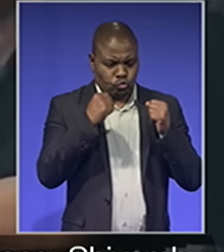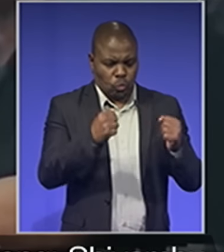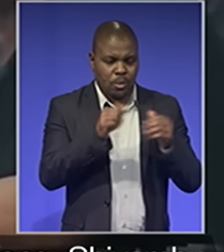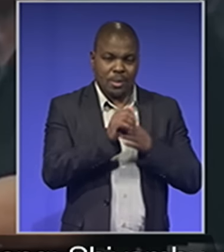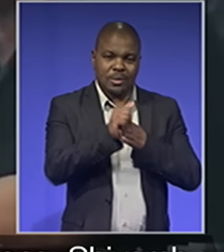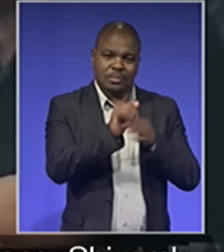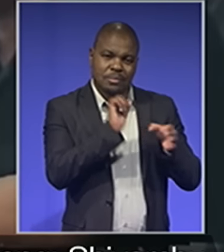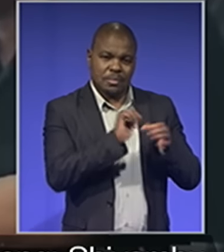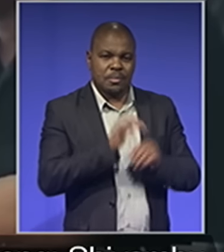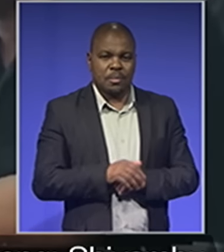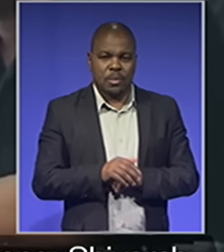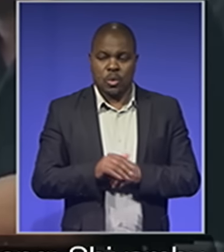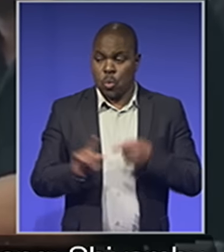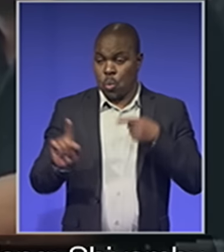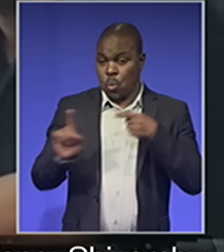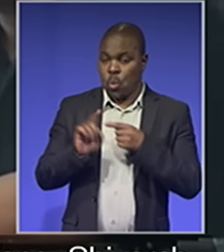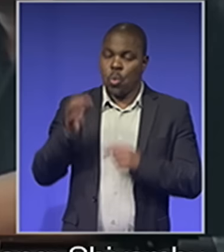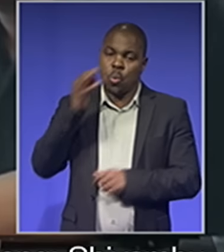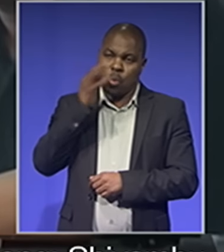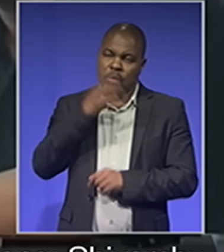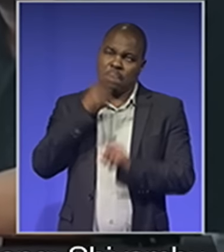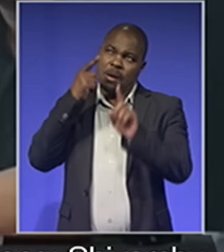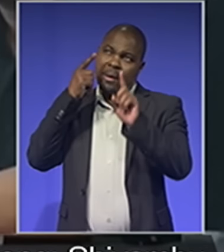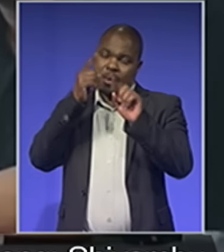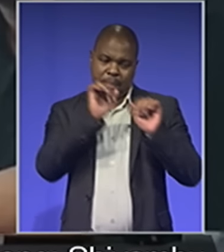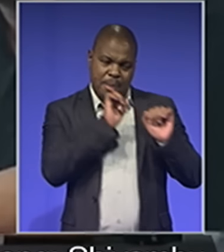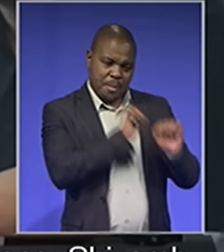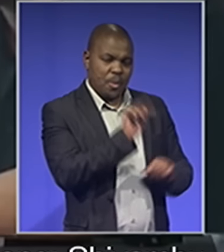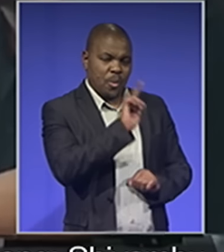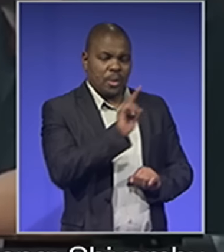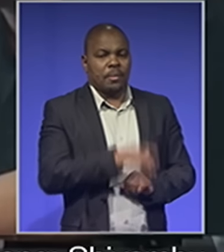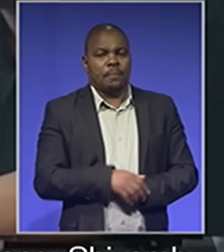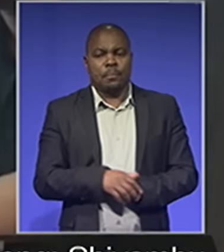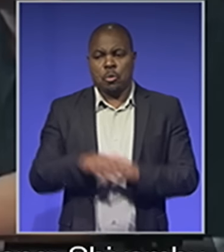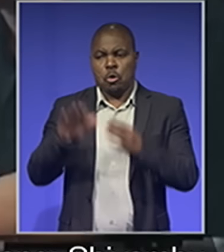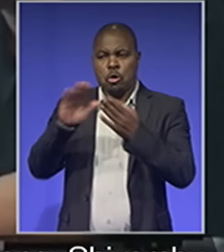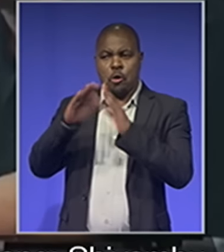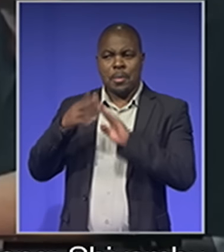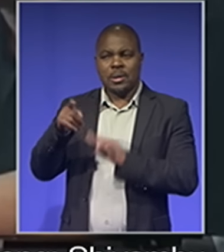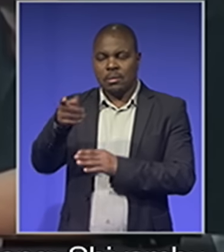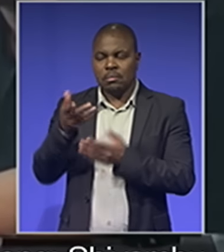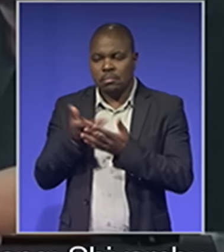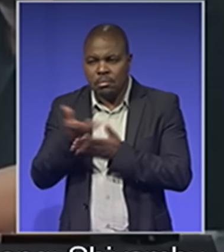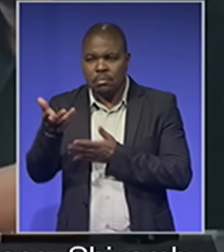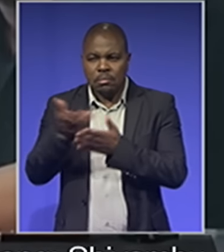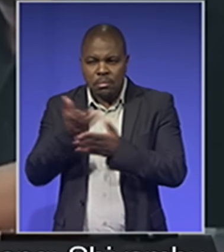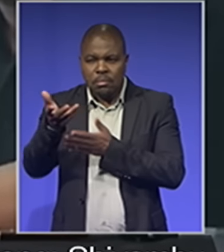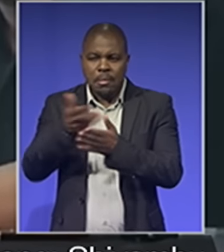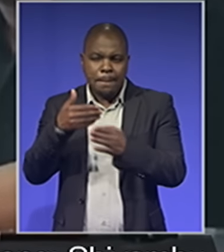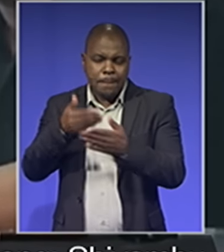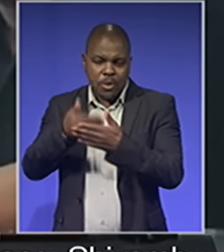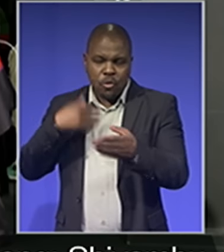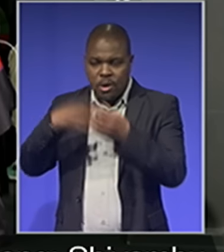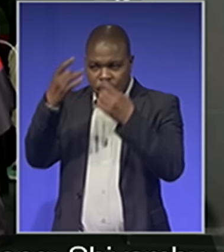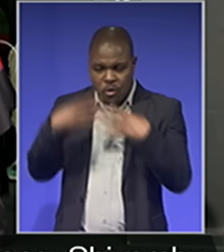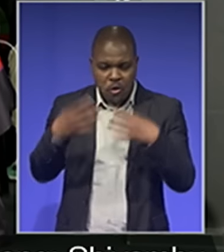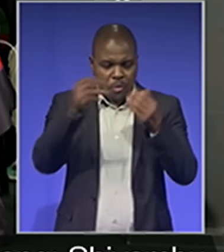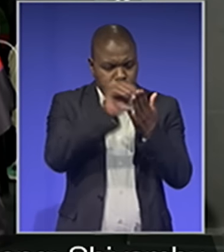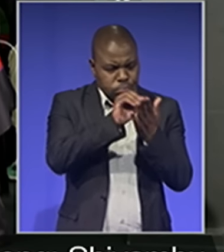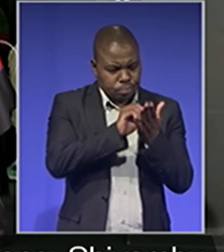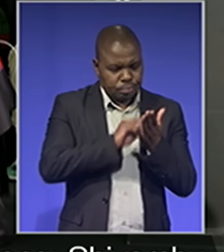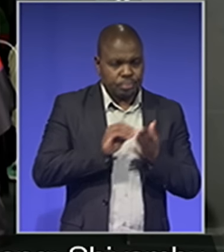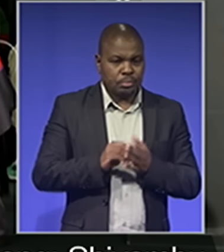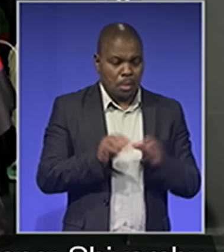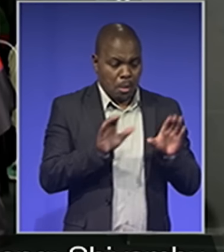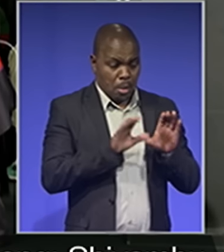Shivambu a re maitlhomo kana maikaelelo a bona a tswa go tsibogo ya baagi morago ga go ikamanya le bone. Lekoko la